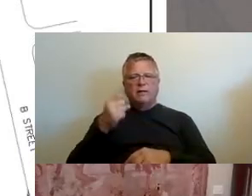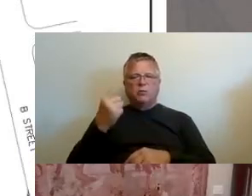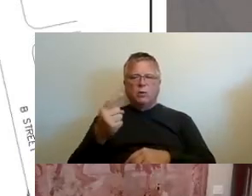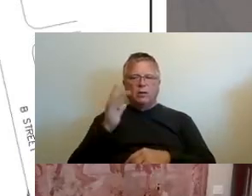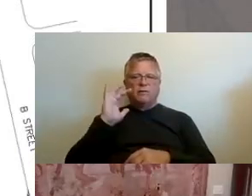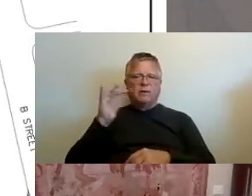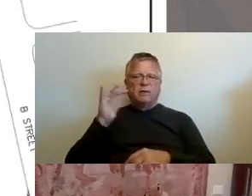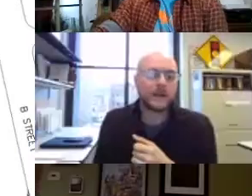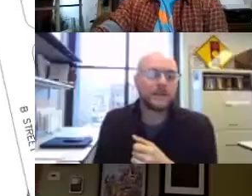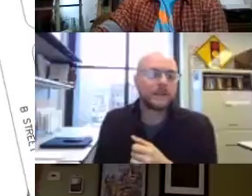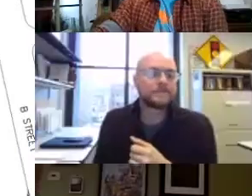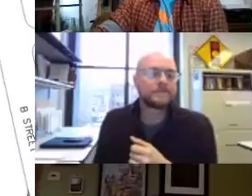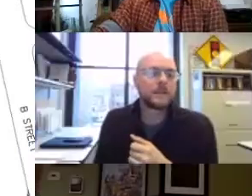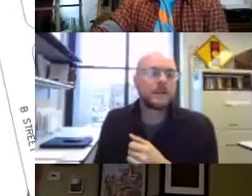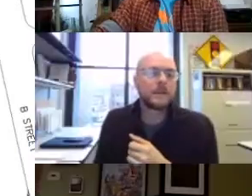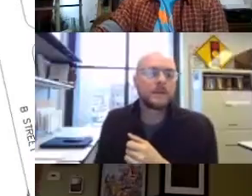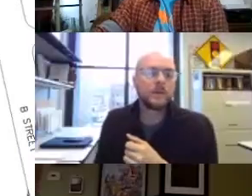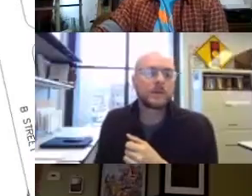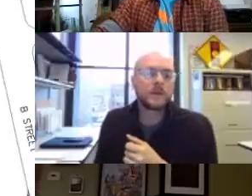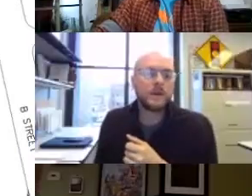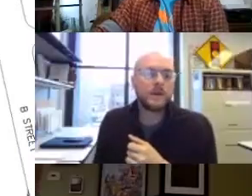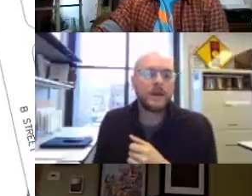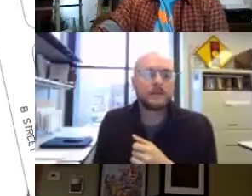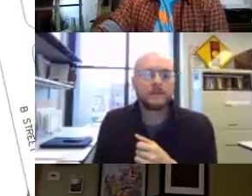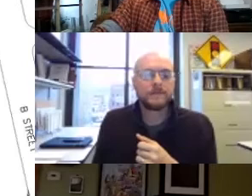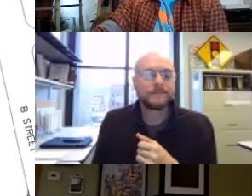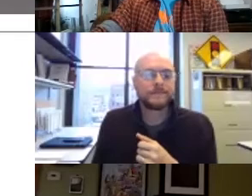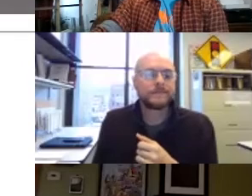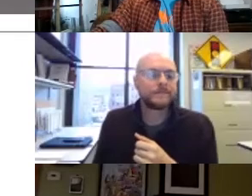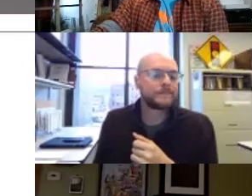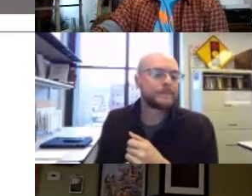California Avenue bike lane project. So Ricardo, go ahead.